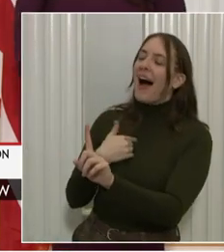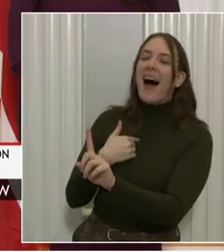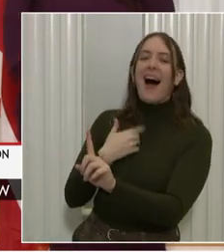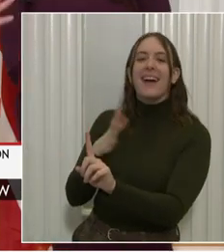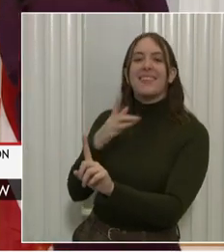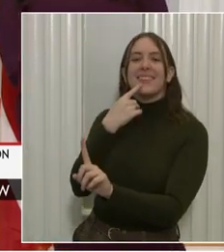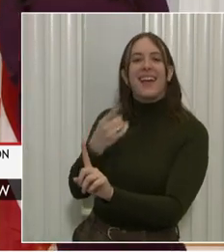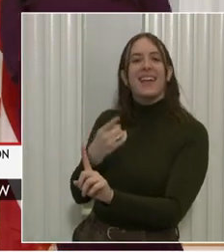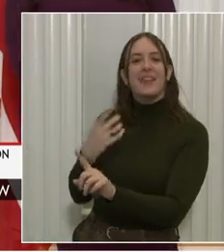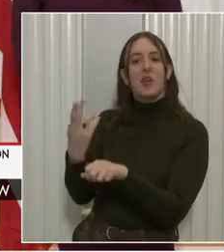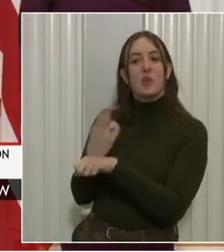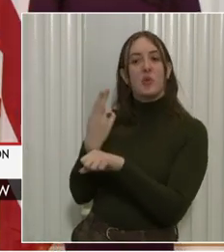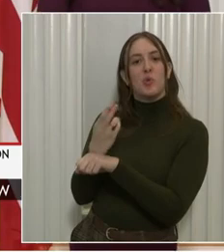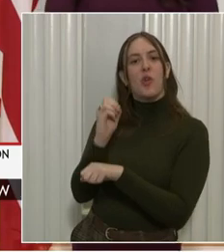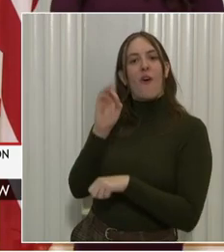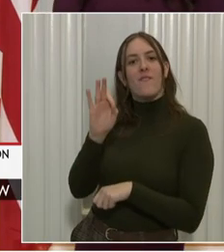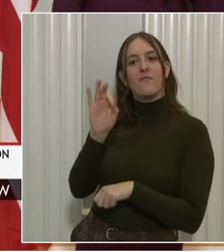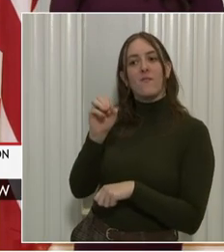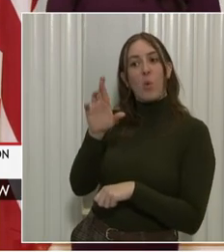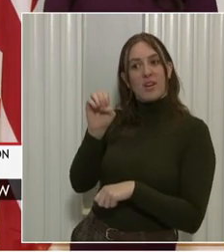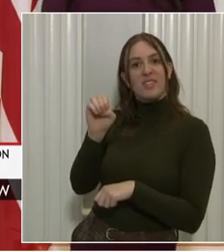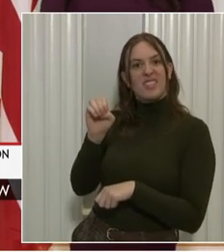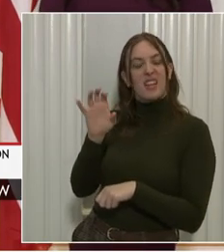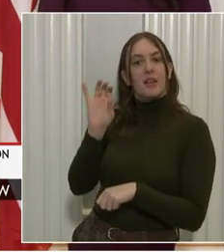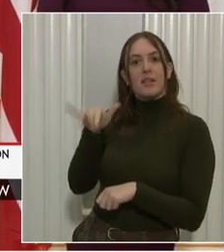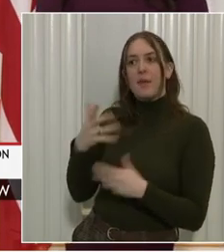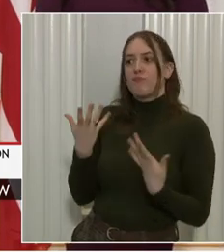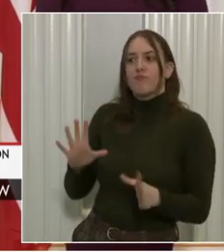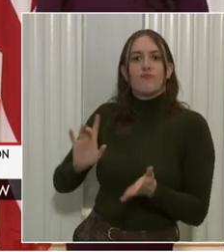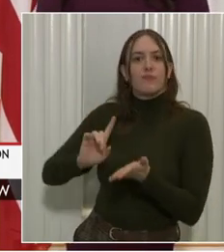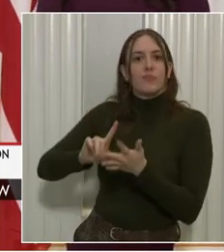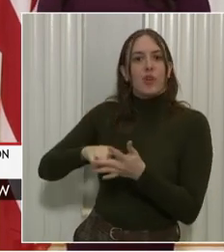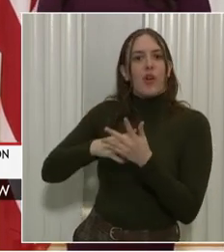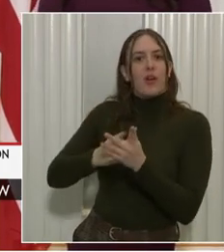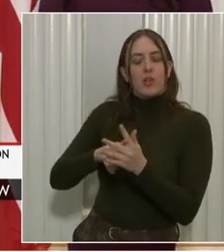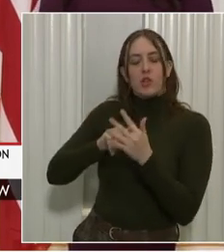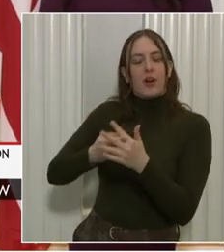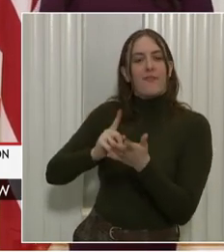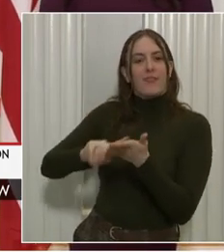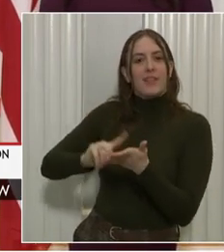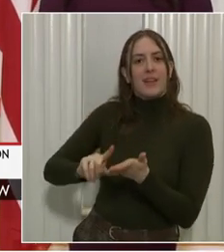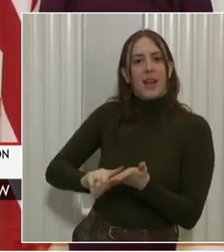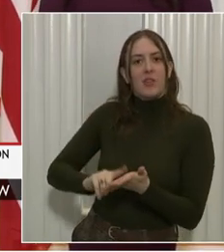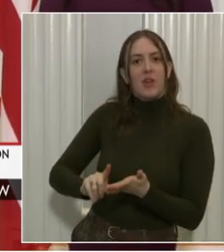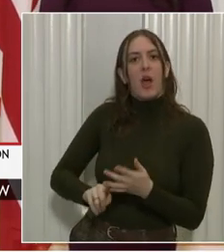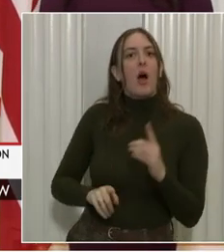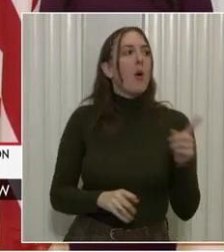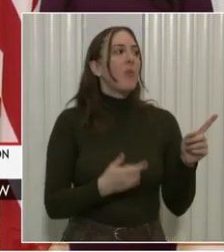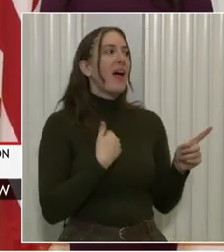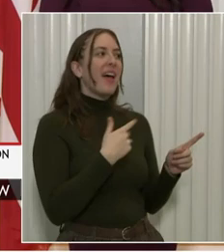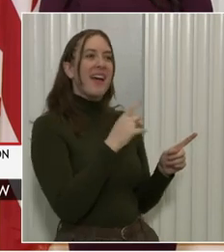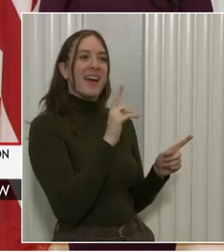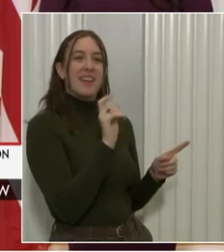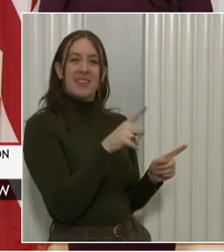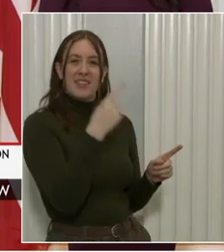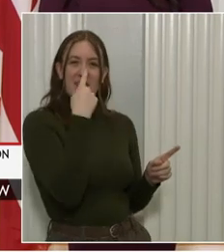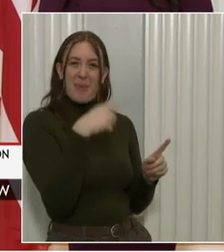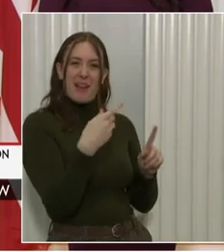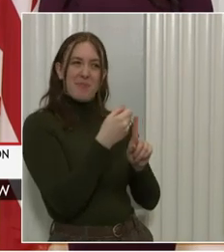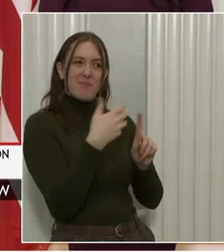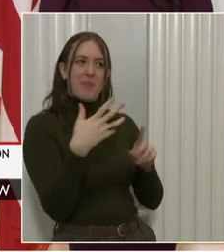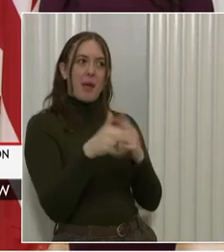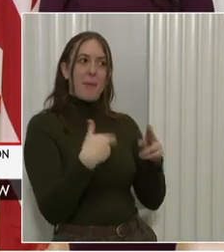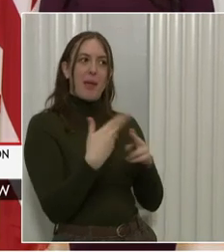being investigated, and as soon as we're able to give you a report out, we will. Can you answer in general what the protocol is for